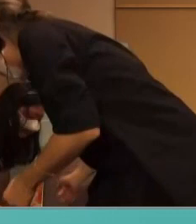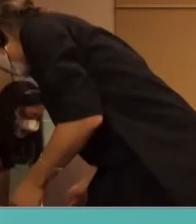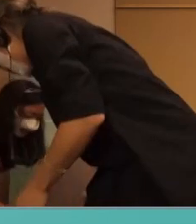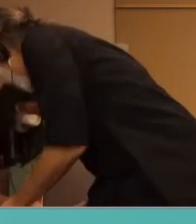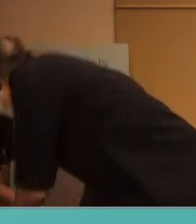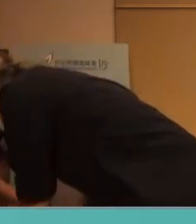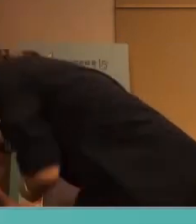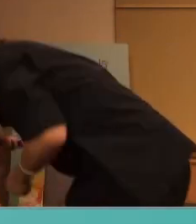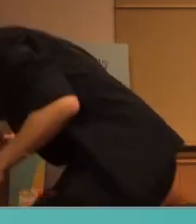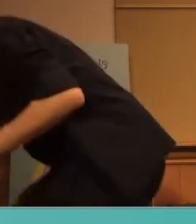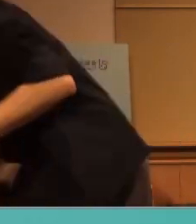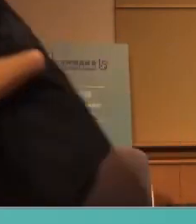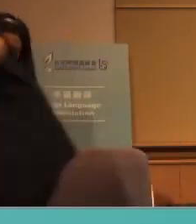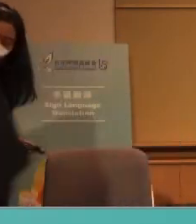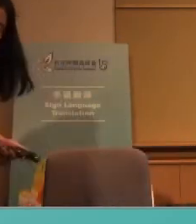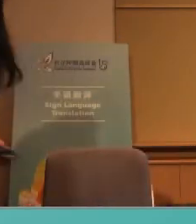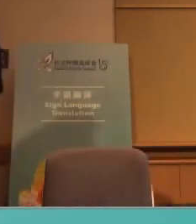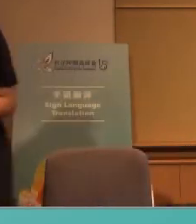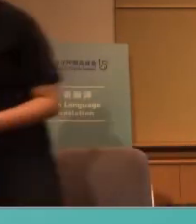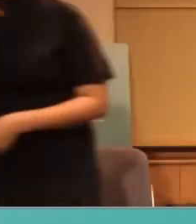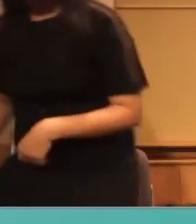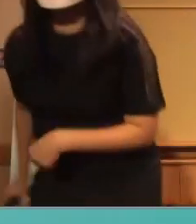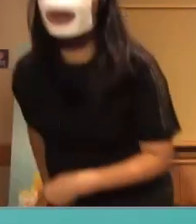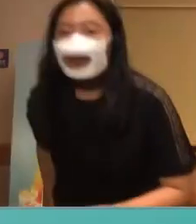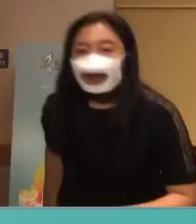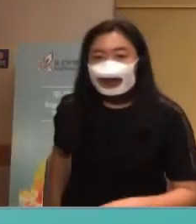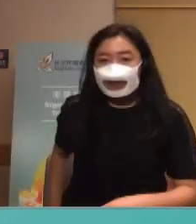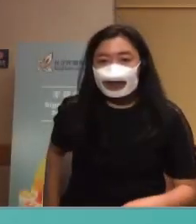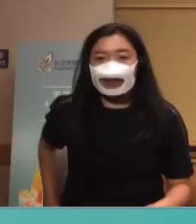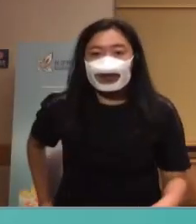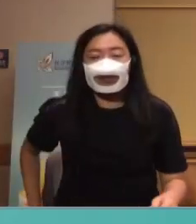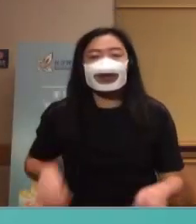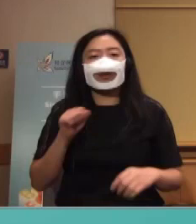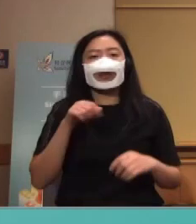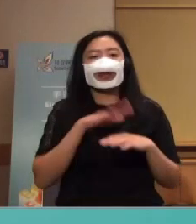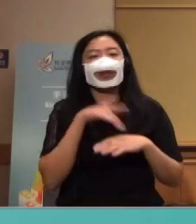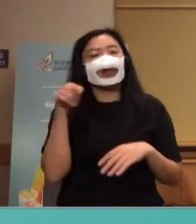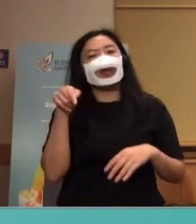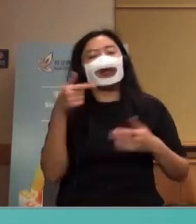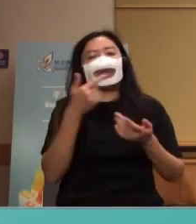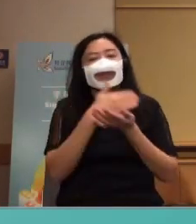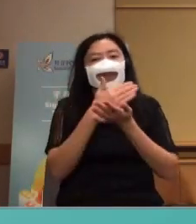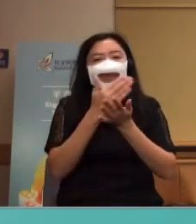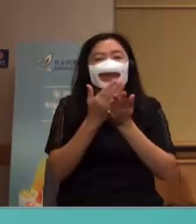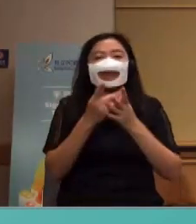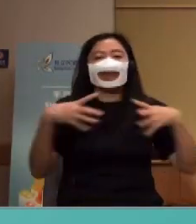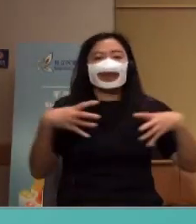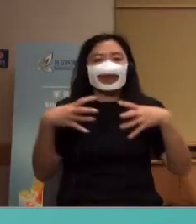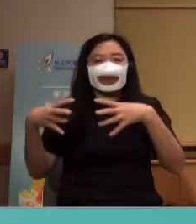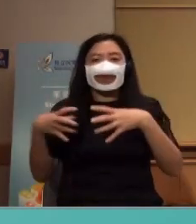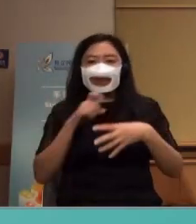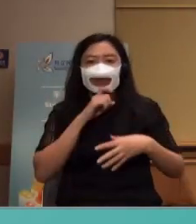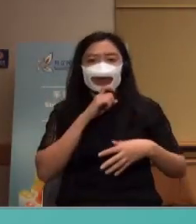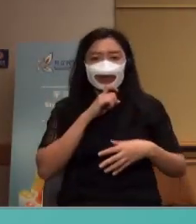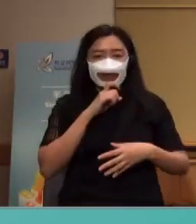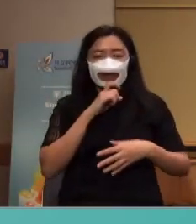Yeah, so I think Carbon-Base has a lot of different components that in Web3. So just curious of